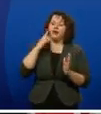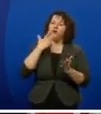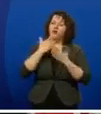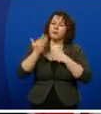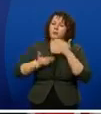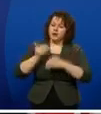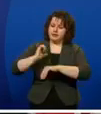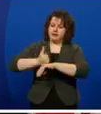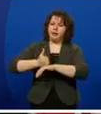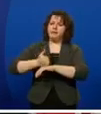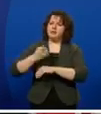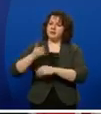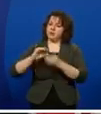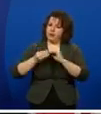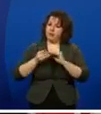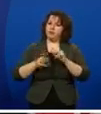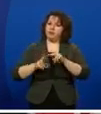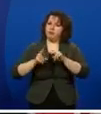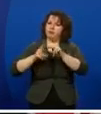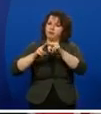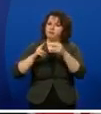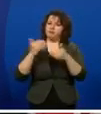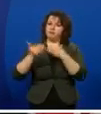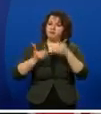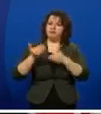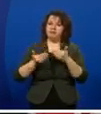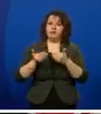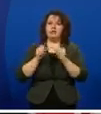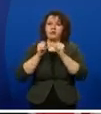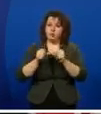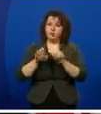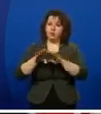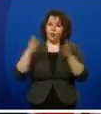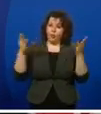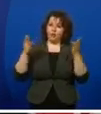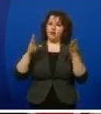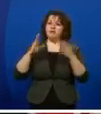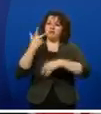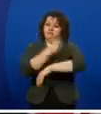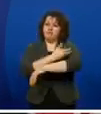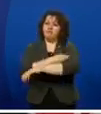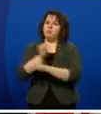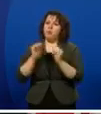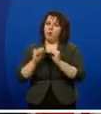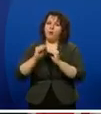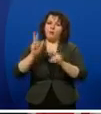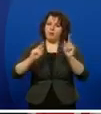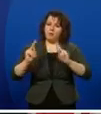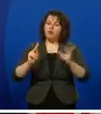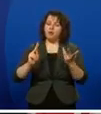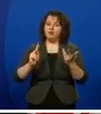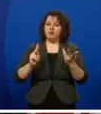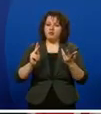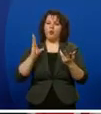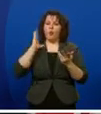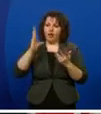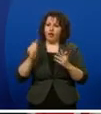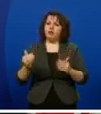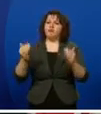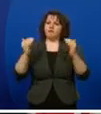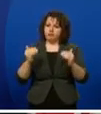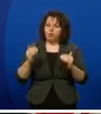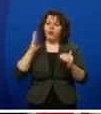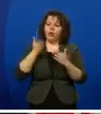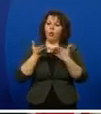numbers continue to increase and we continue to open up and vaccinate more and more Iowans, we'll take that next step. But